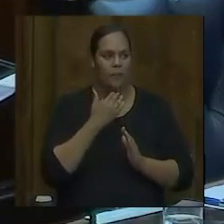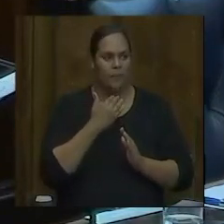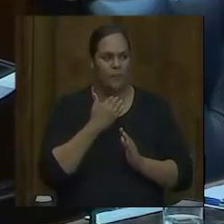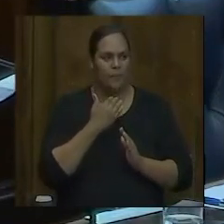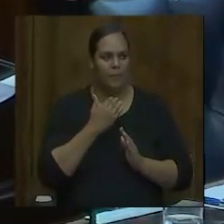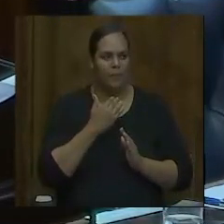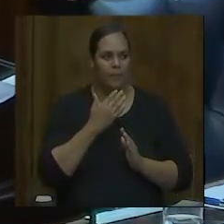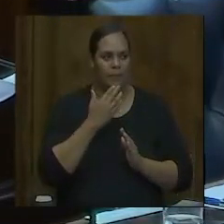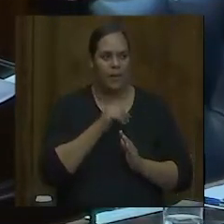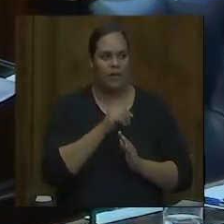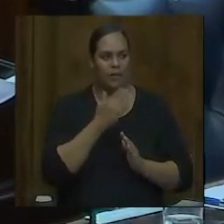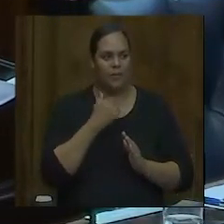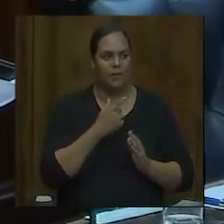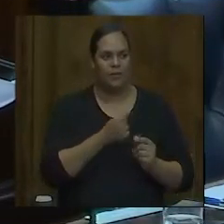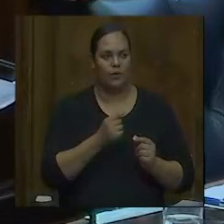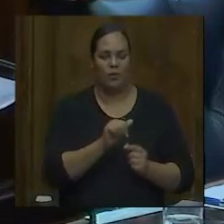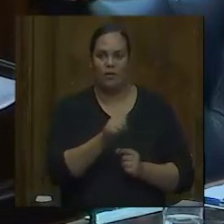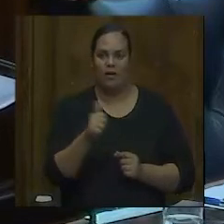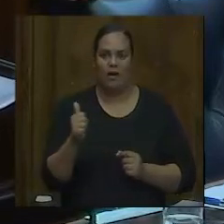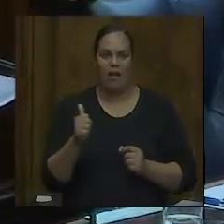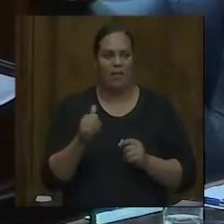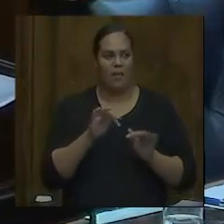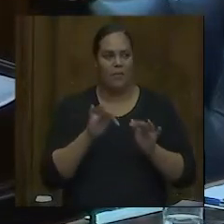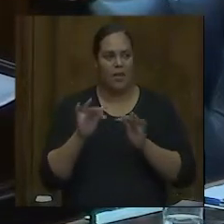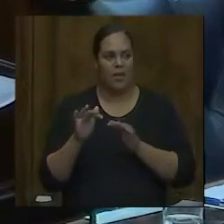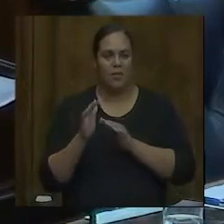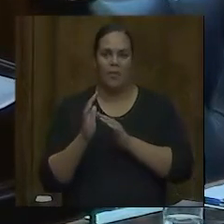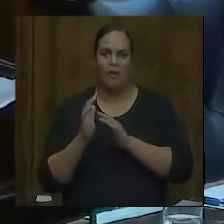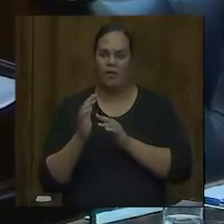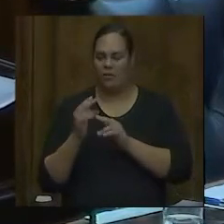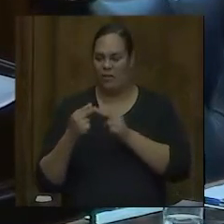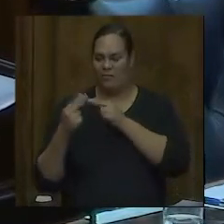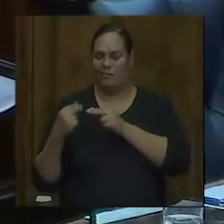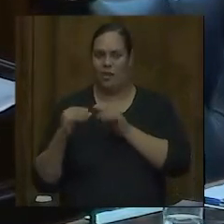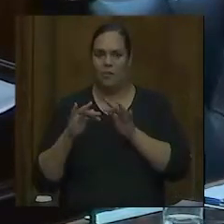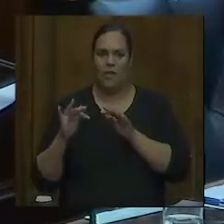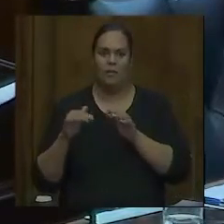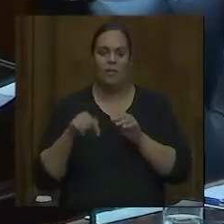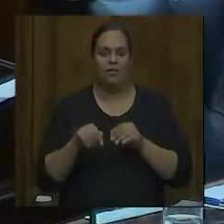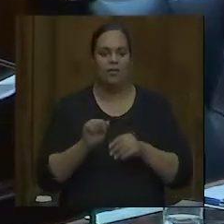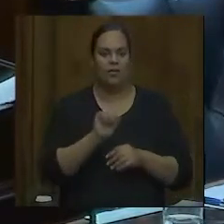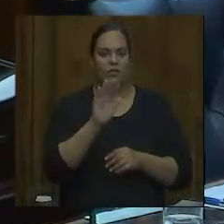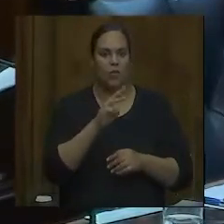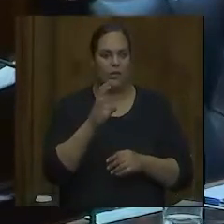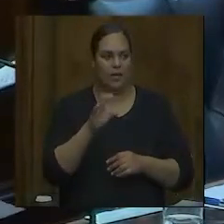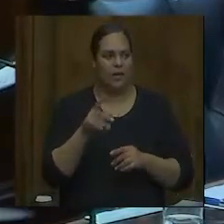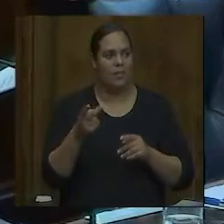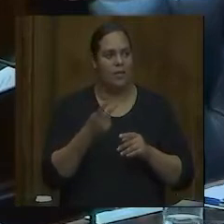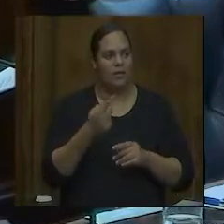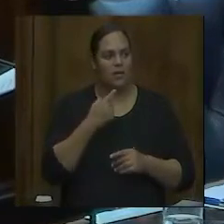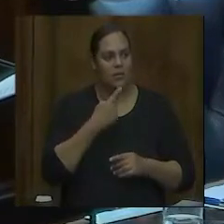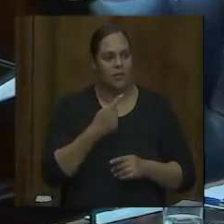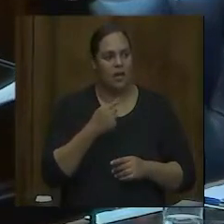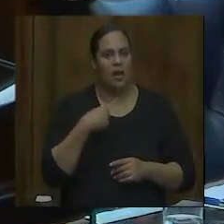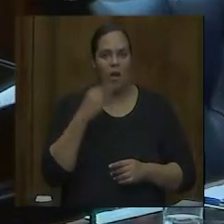and other tribes as indigenous people in the Western Cape. They are also saying